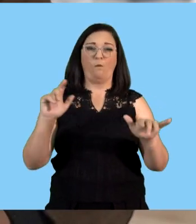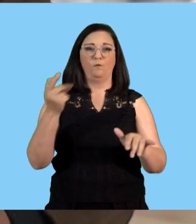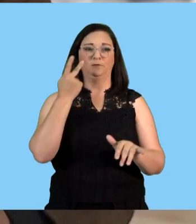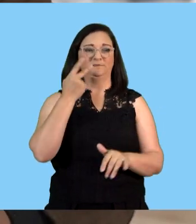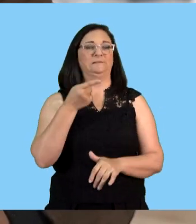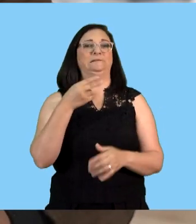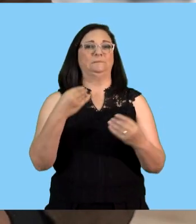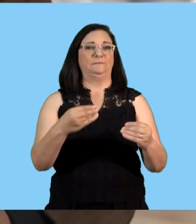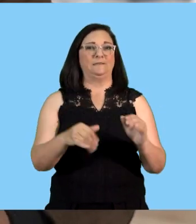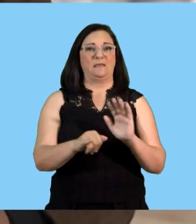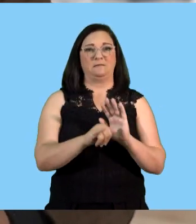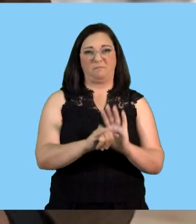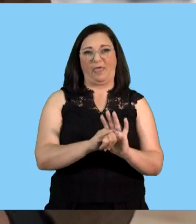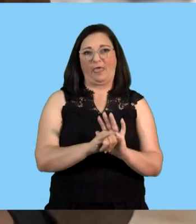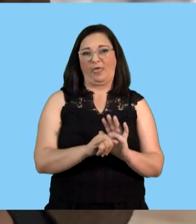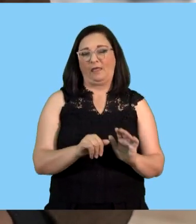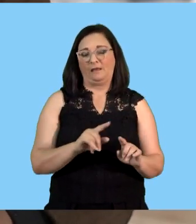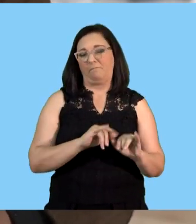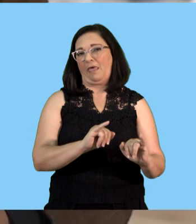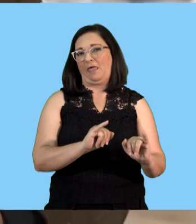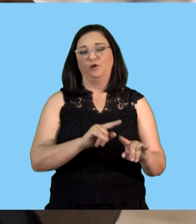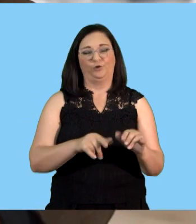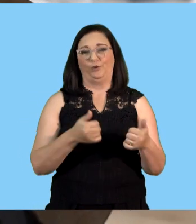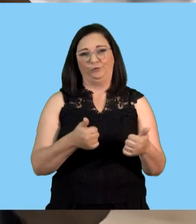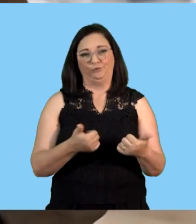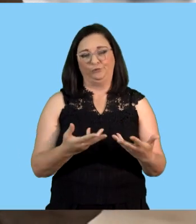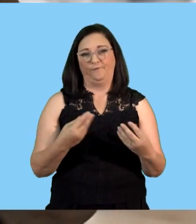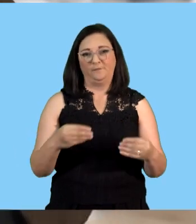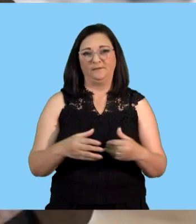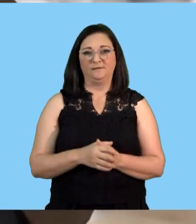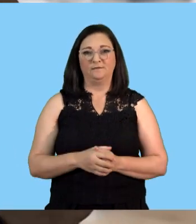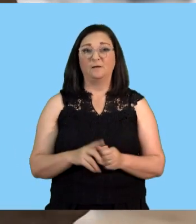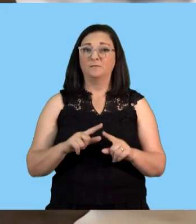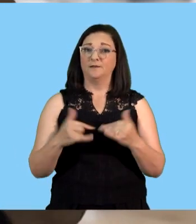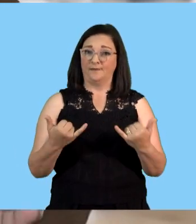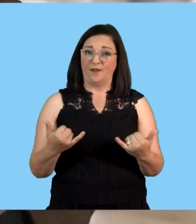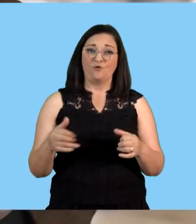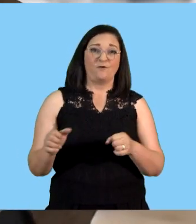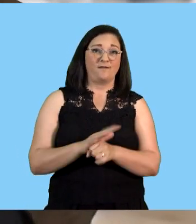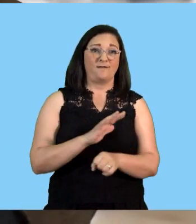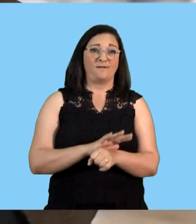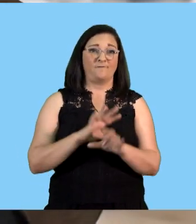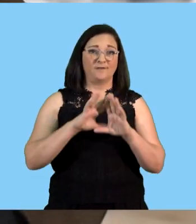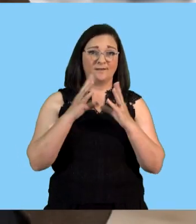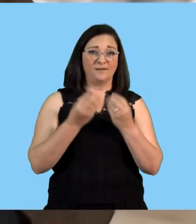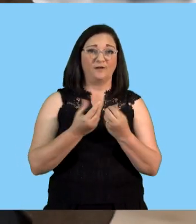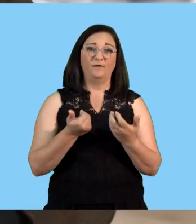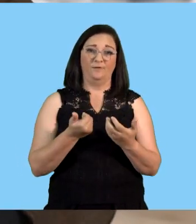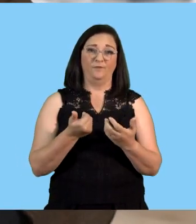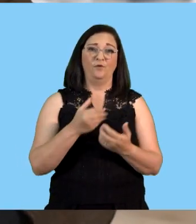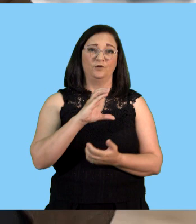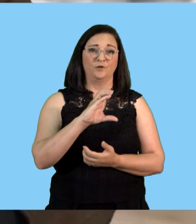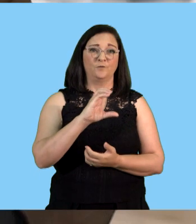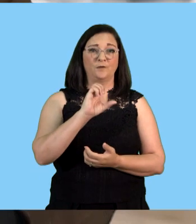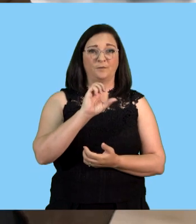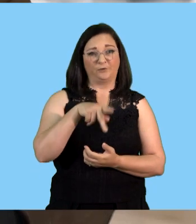bad things, so which is not good for our business. All right, so we have covered enough on the Consumer Protection